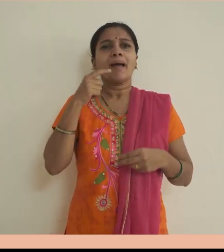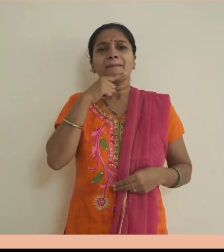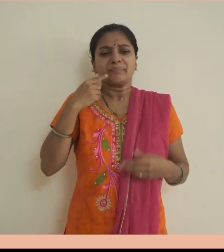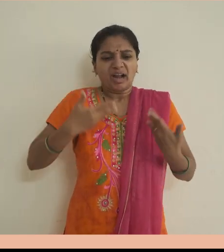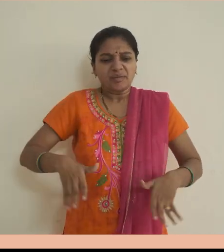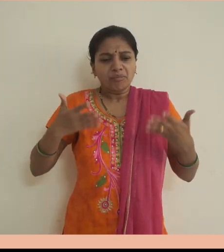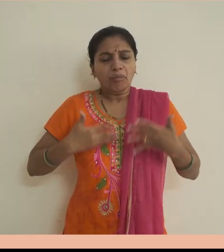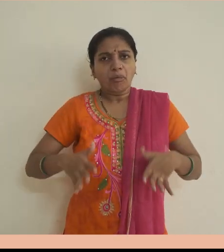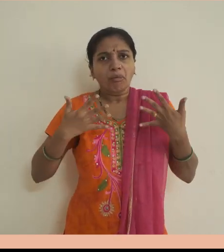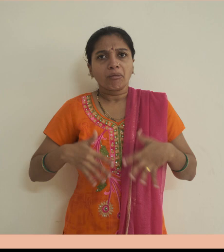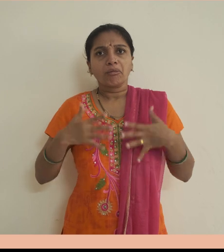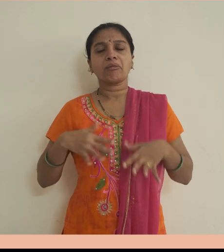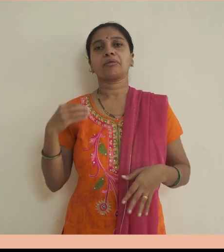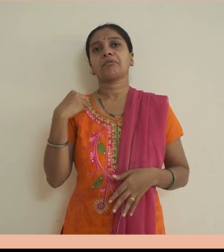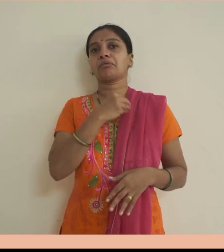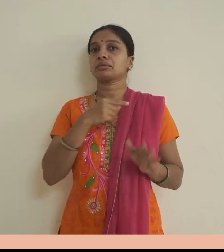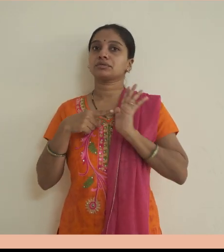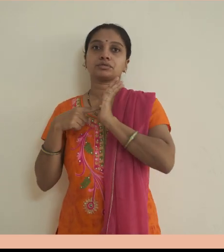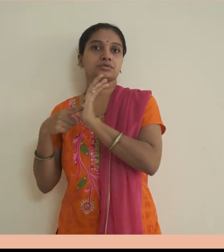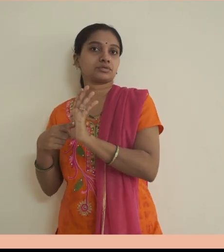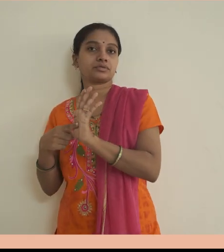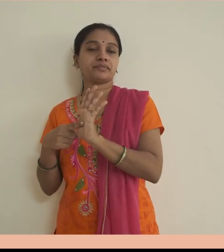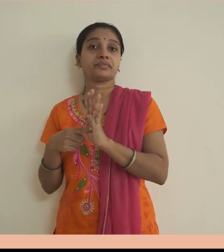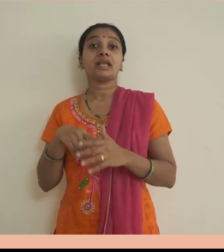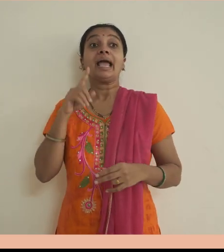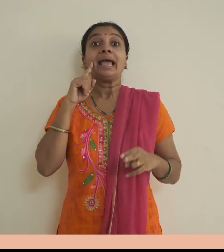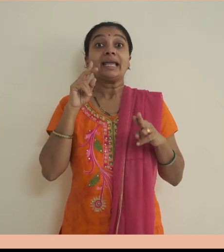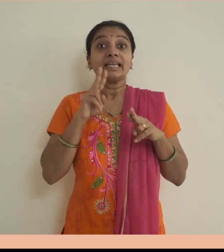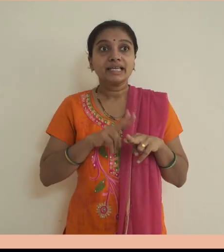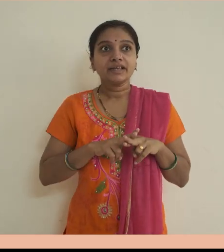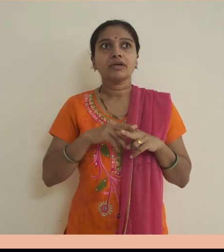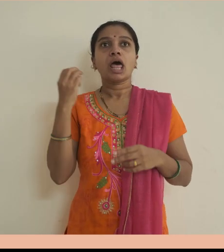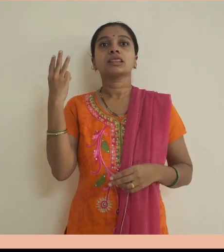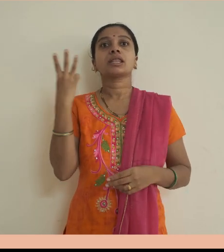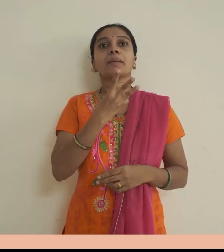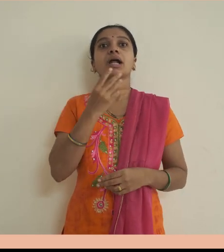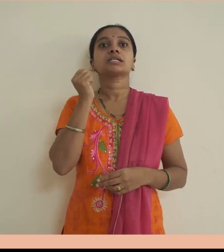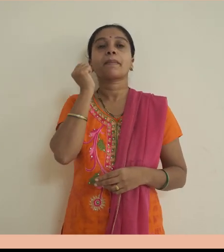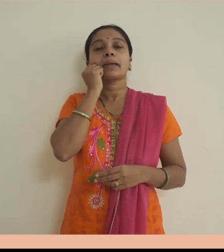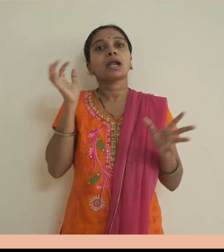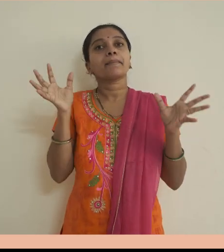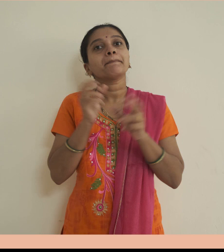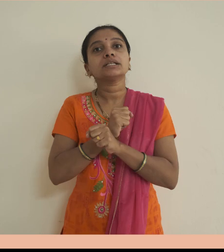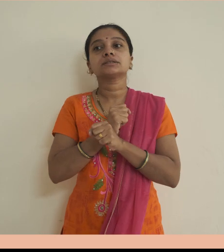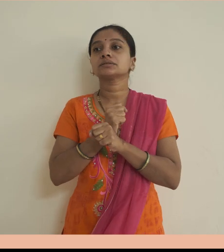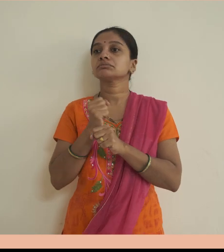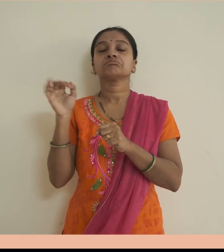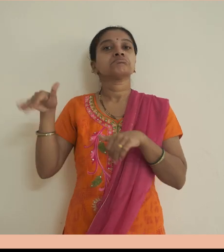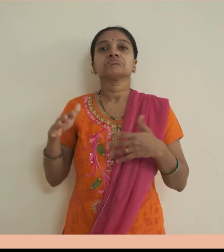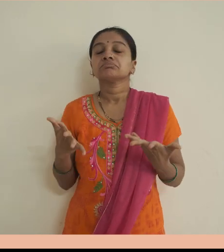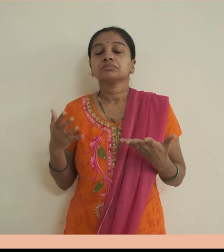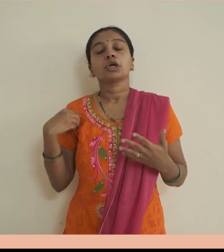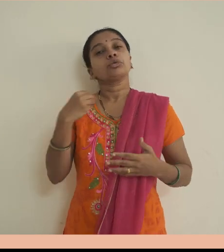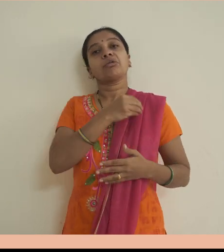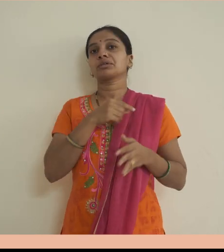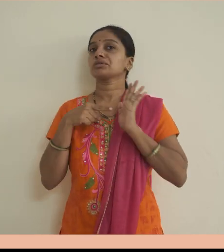or experience light spotting during or after their periods. Periods that occur less than 21 days or